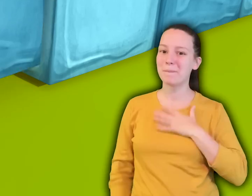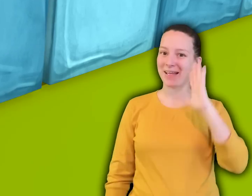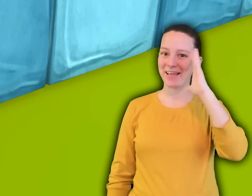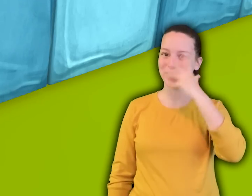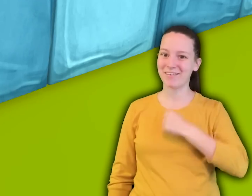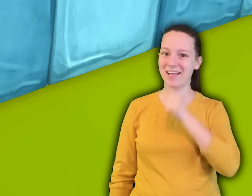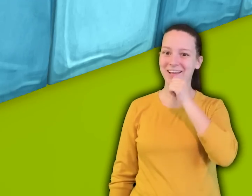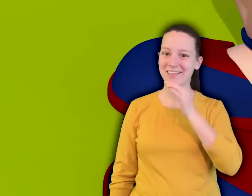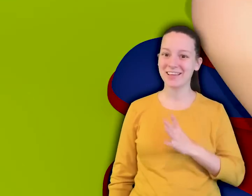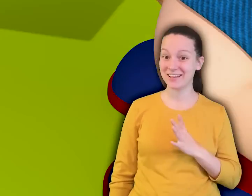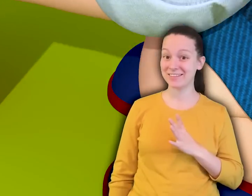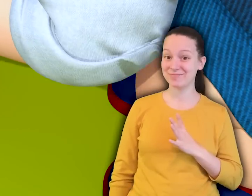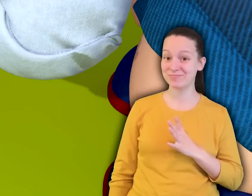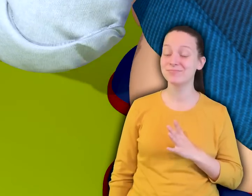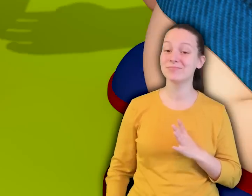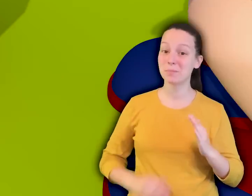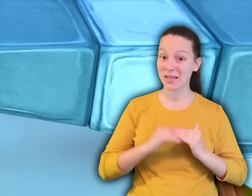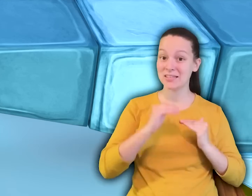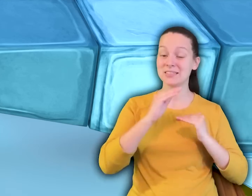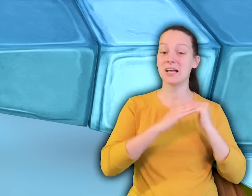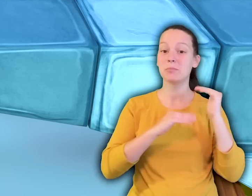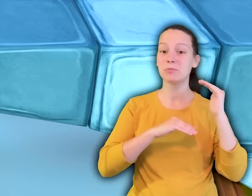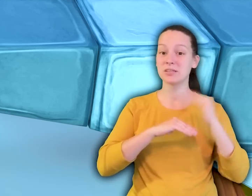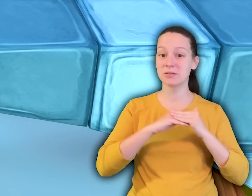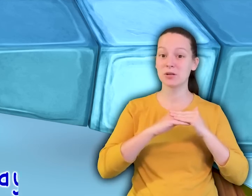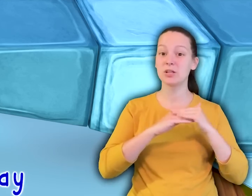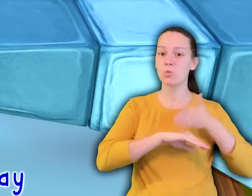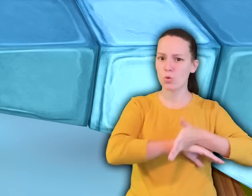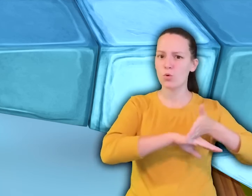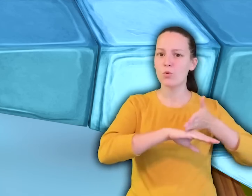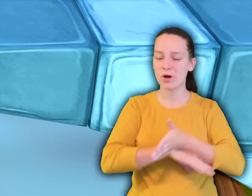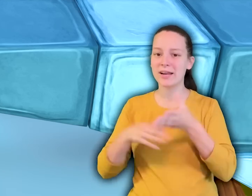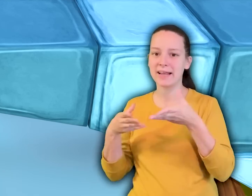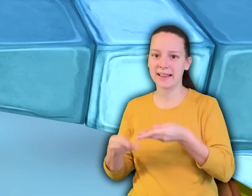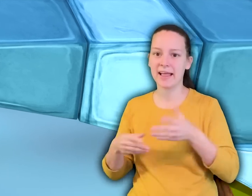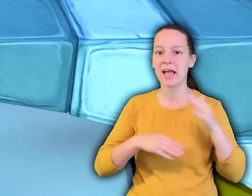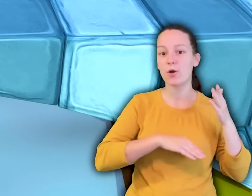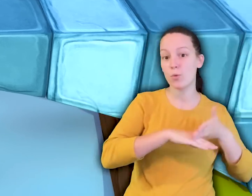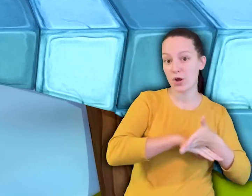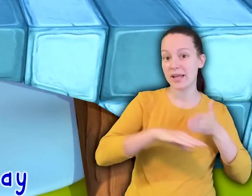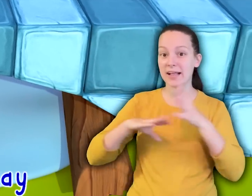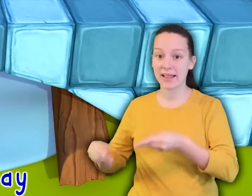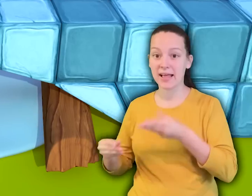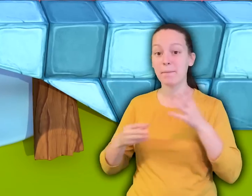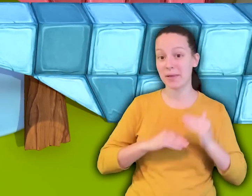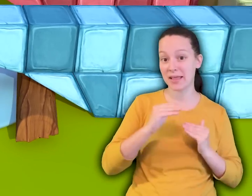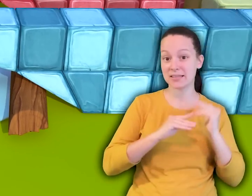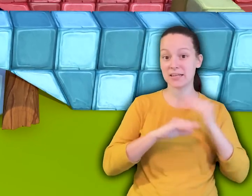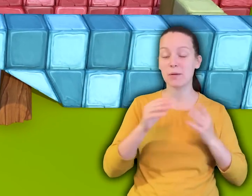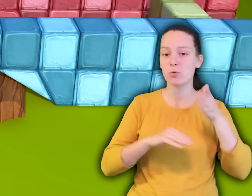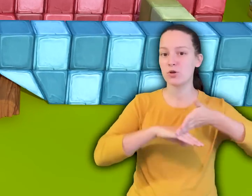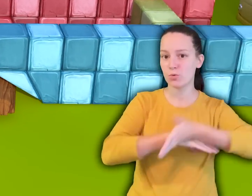down my fair lady build it up with wood and Clay Wood and Clay Wood and Clay